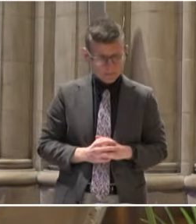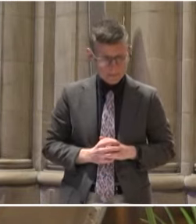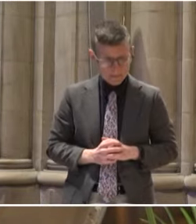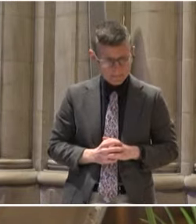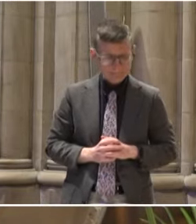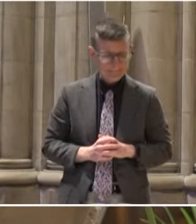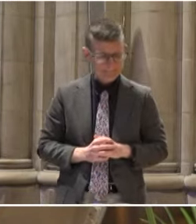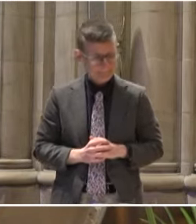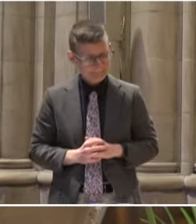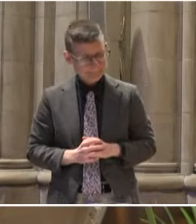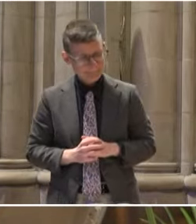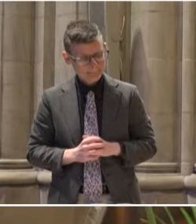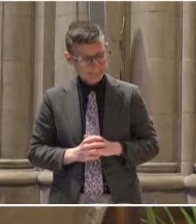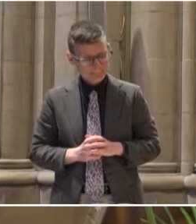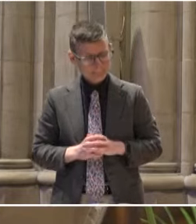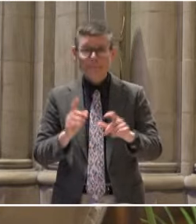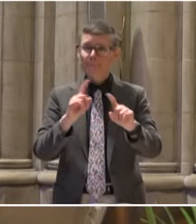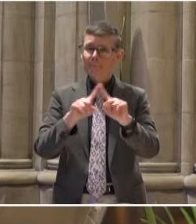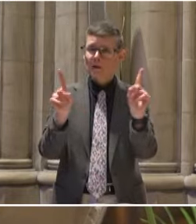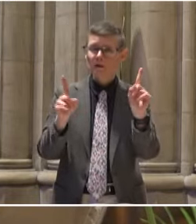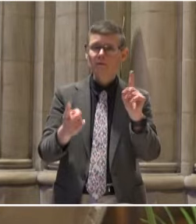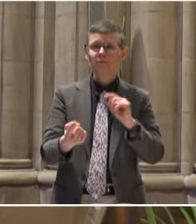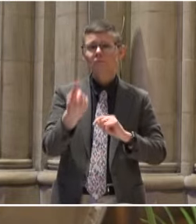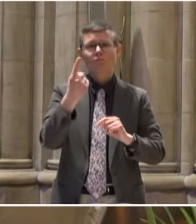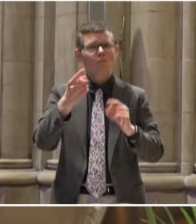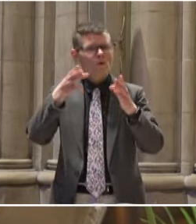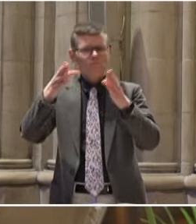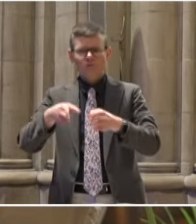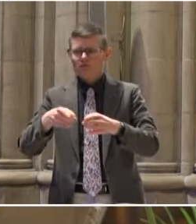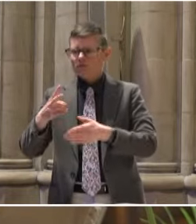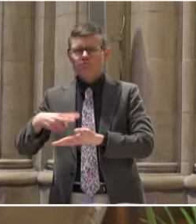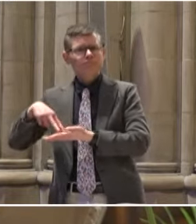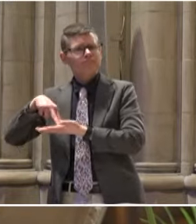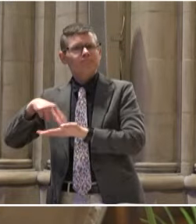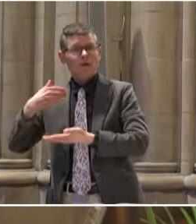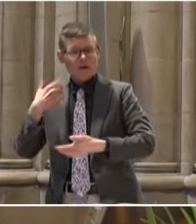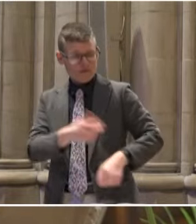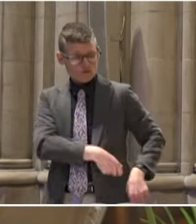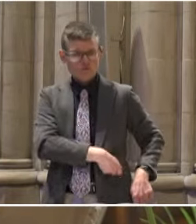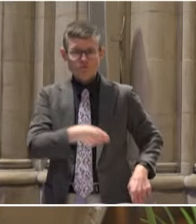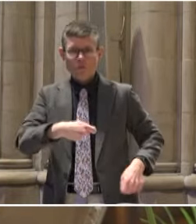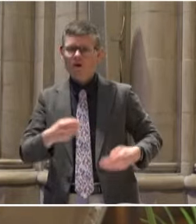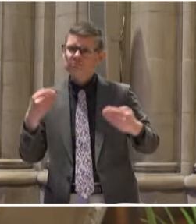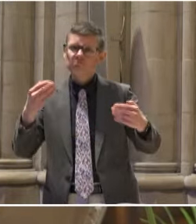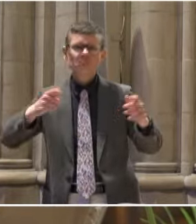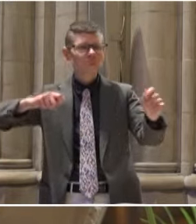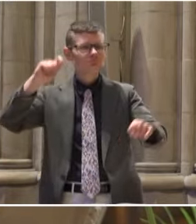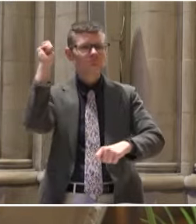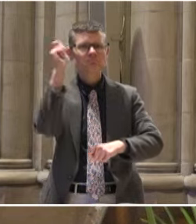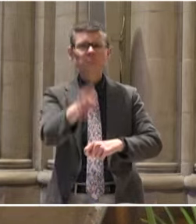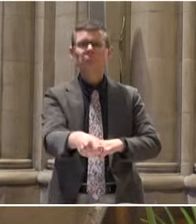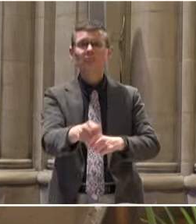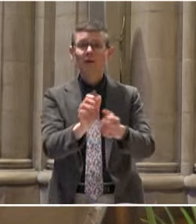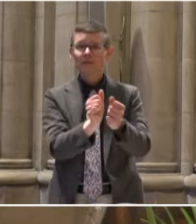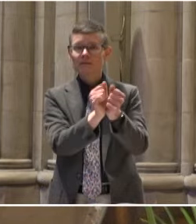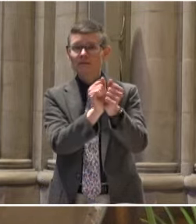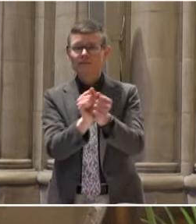But one of those who stood near drew his sword and struck the slave of the high